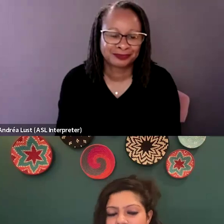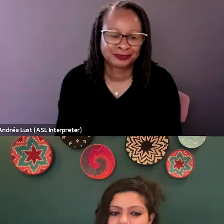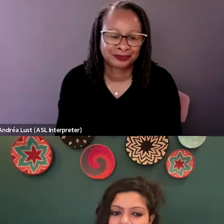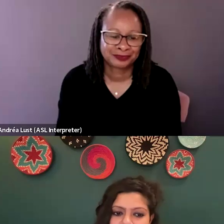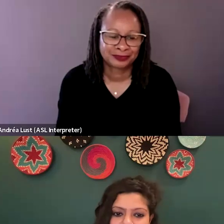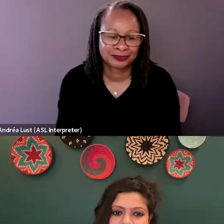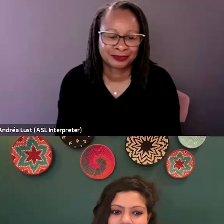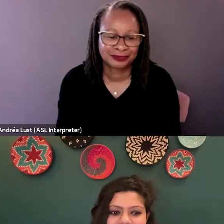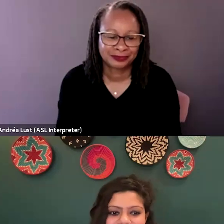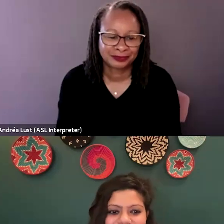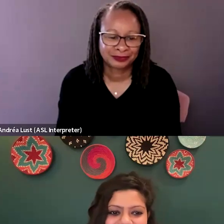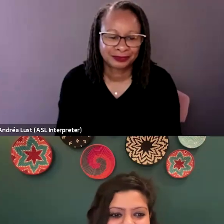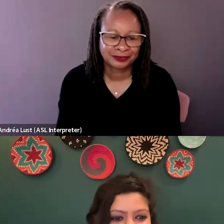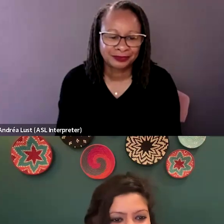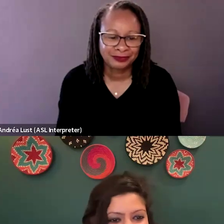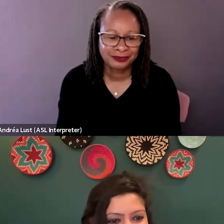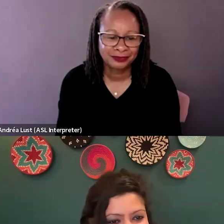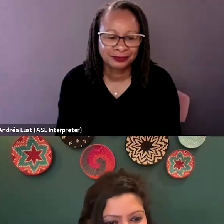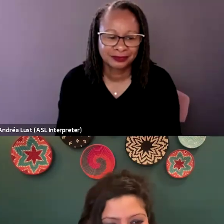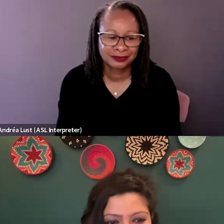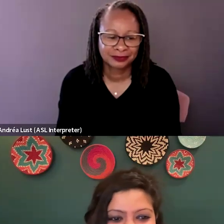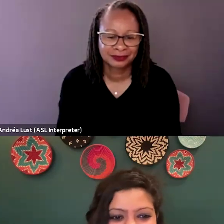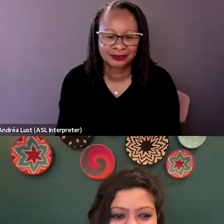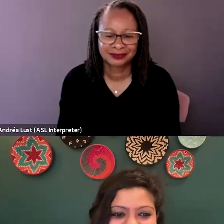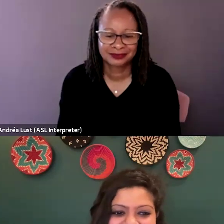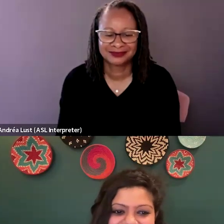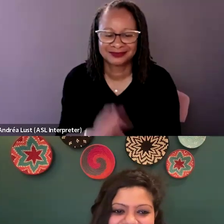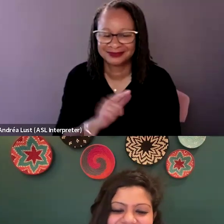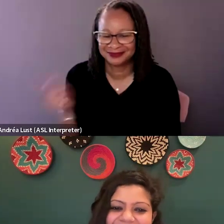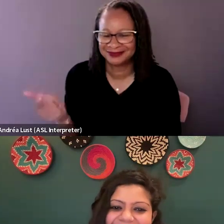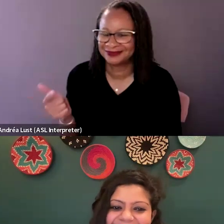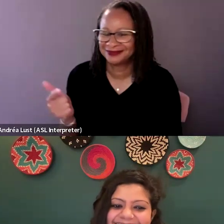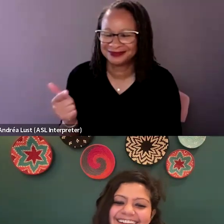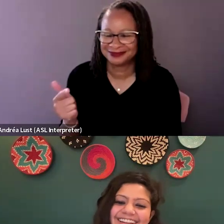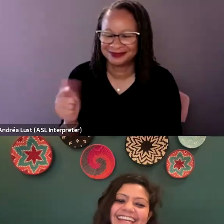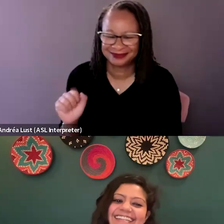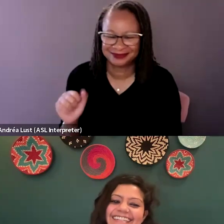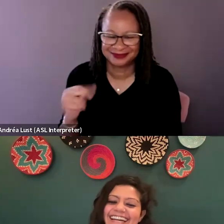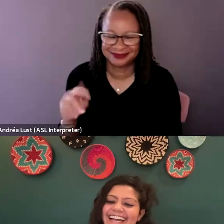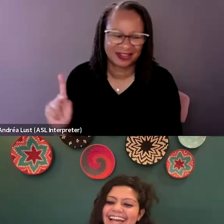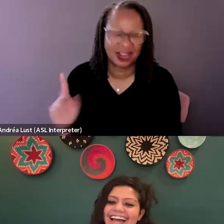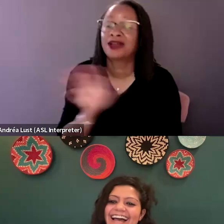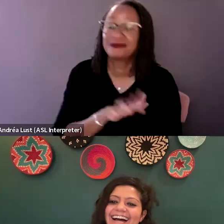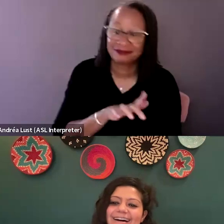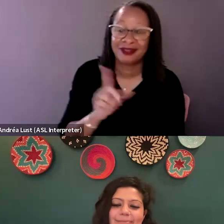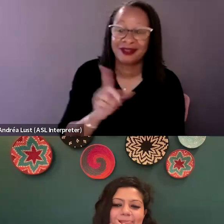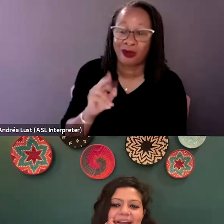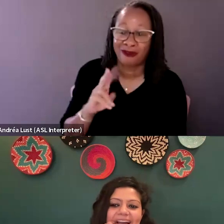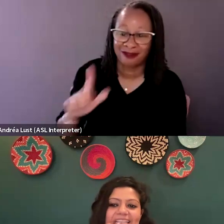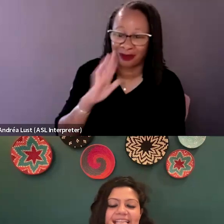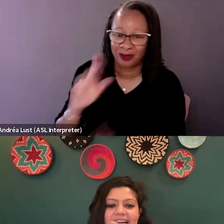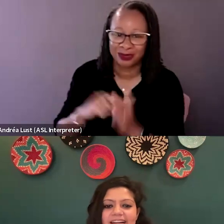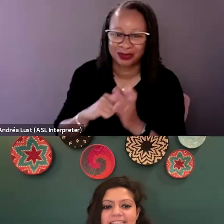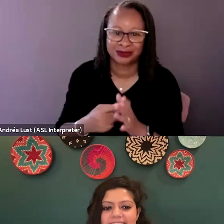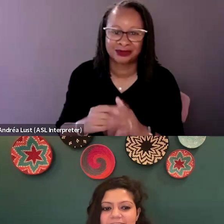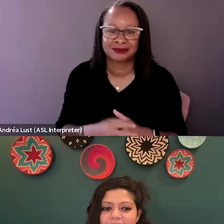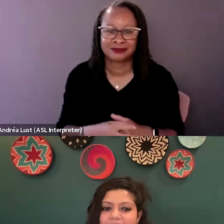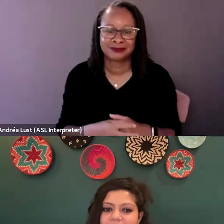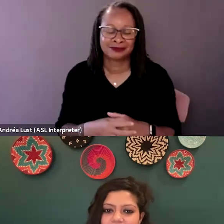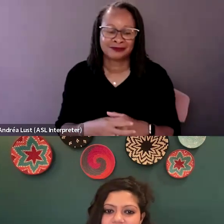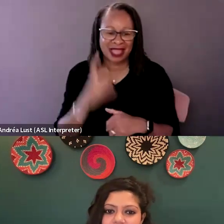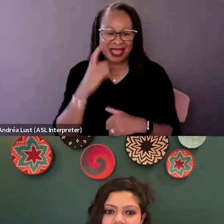journey. Like the first year was quite bumpy. Like most of the time you're just sort of grappling around. It was also my first time doing something like